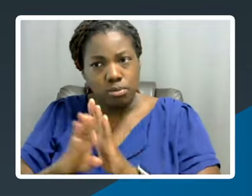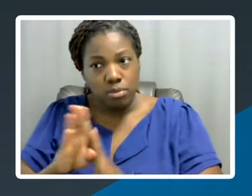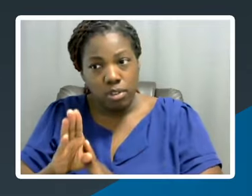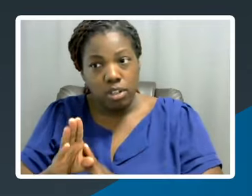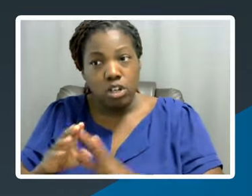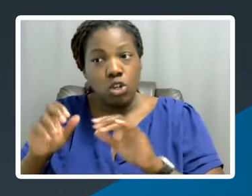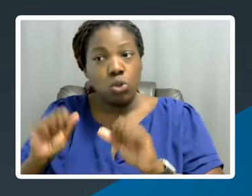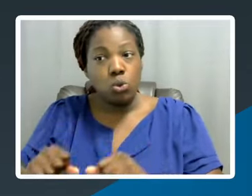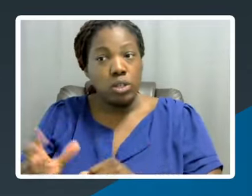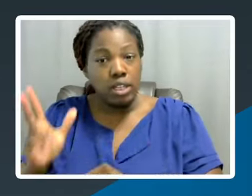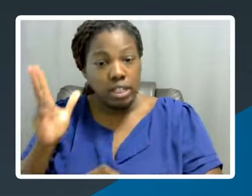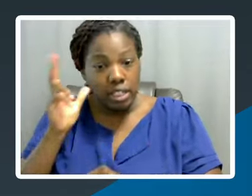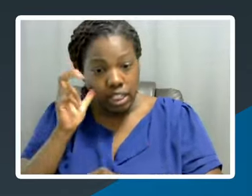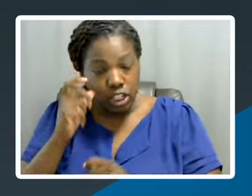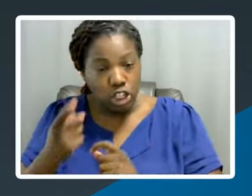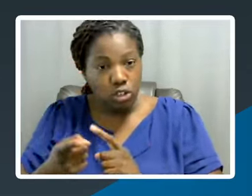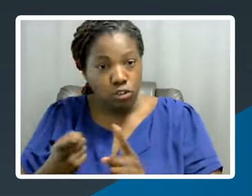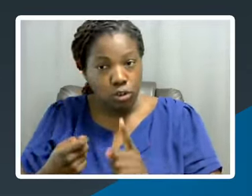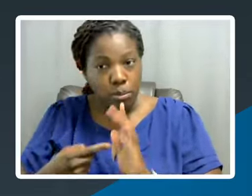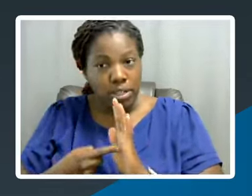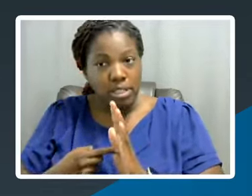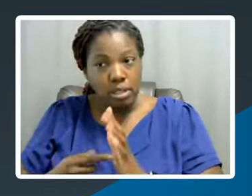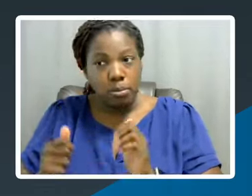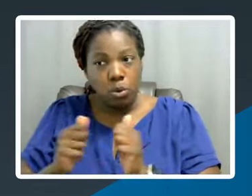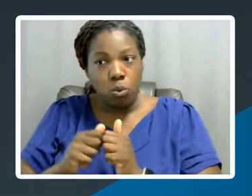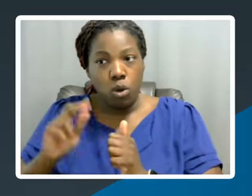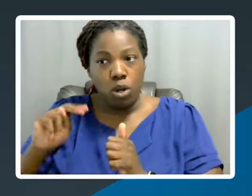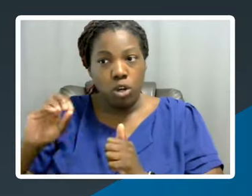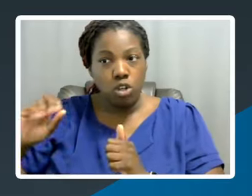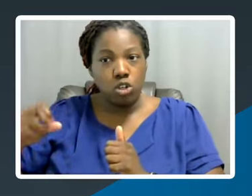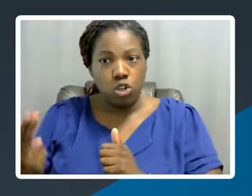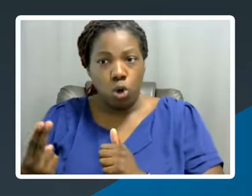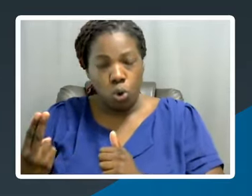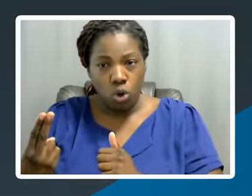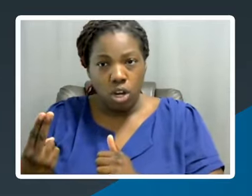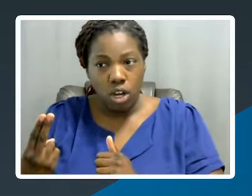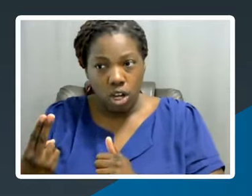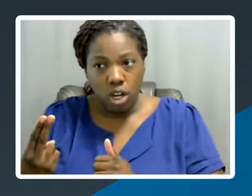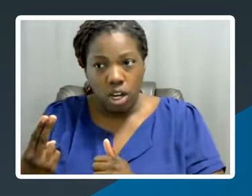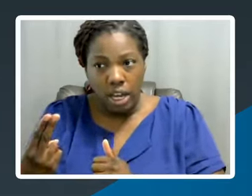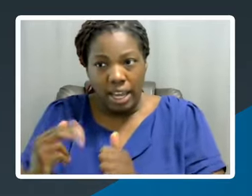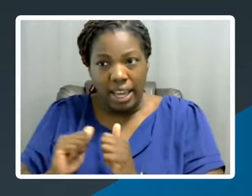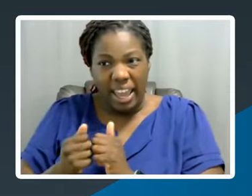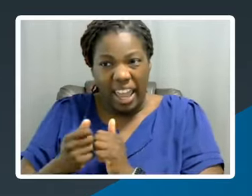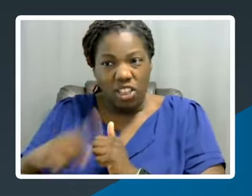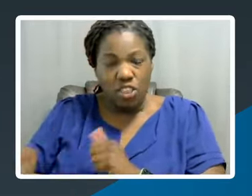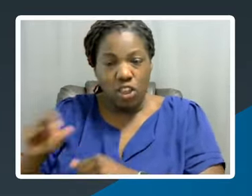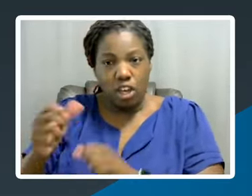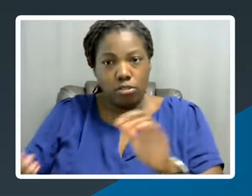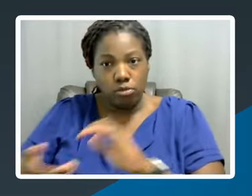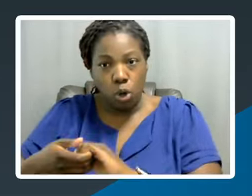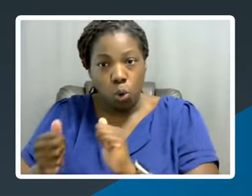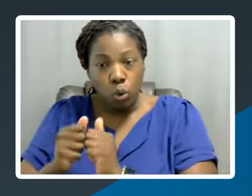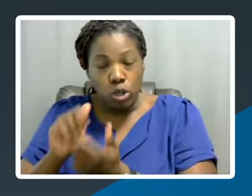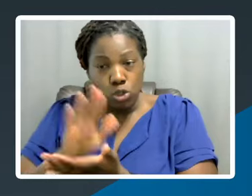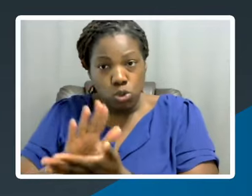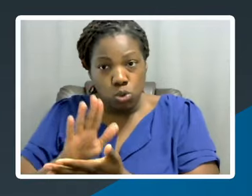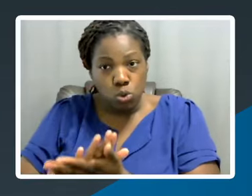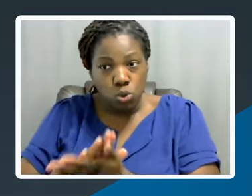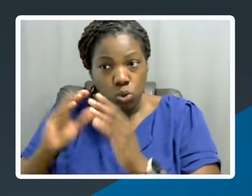hear from examples with NOAA and the After School Alliance, how they're working with schools and teachers in both